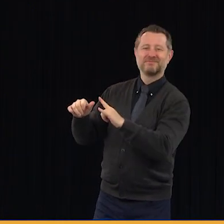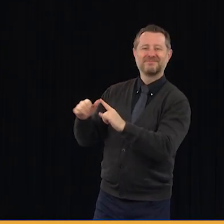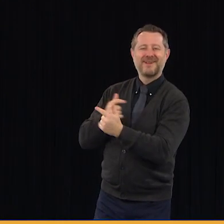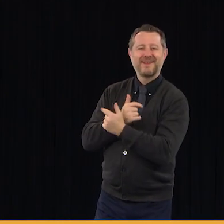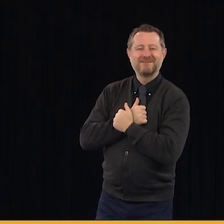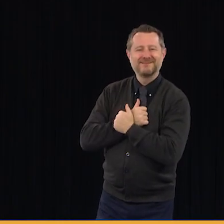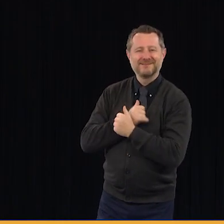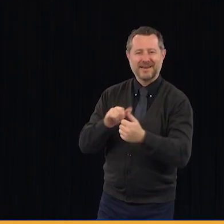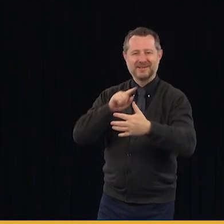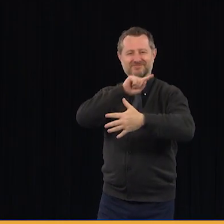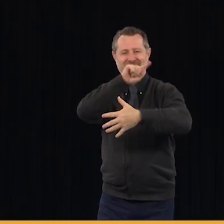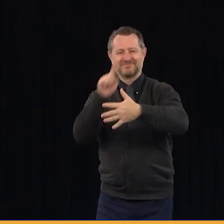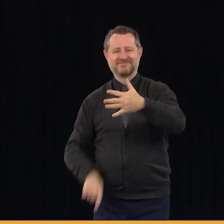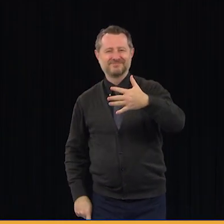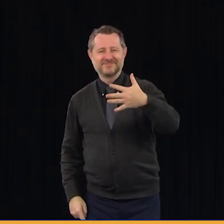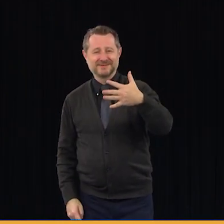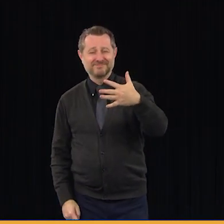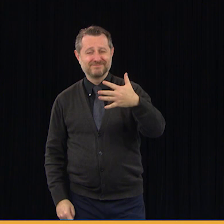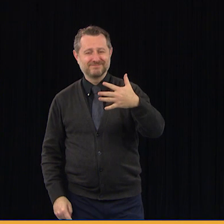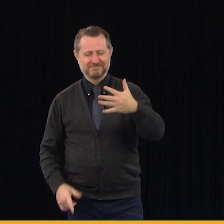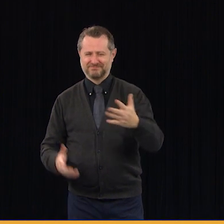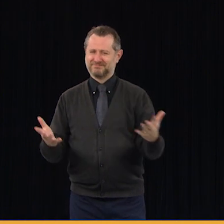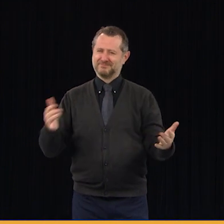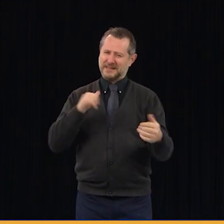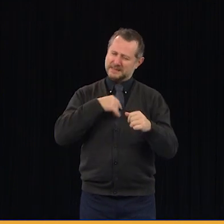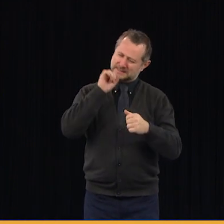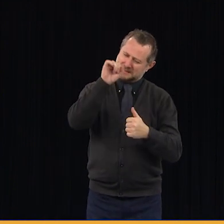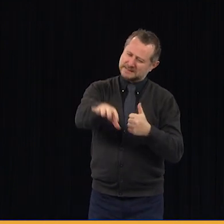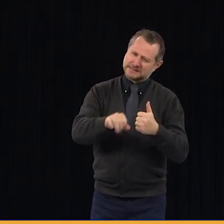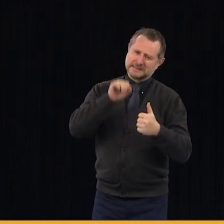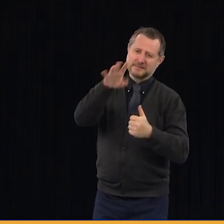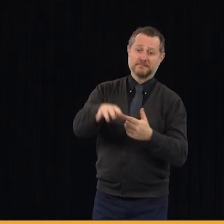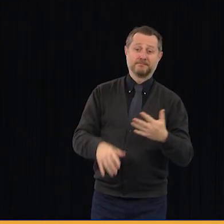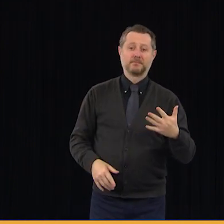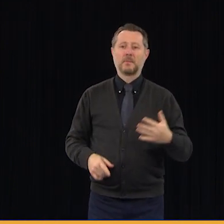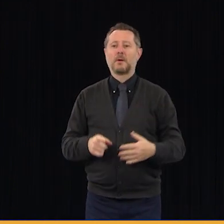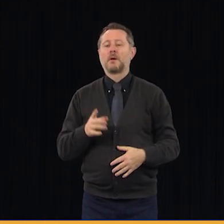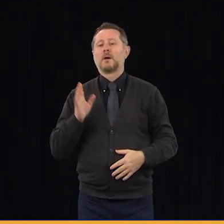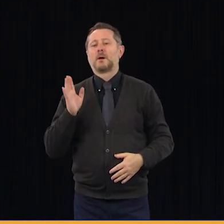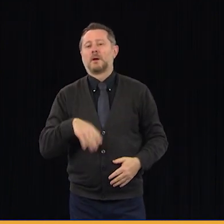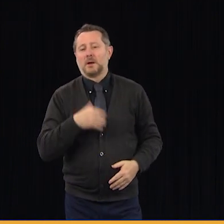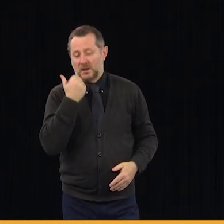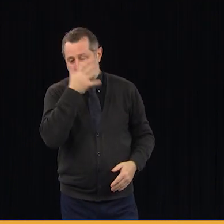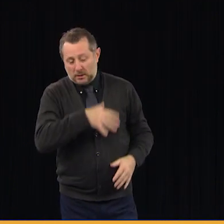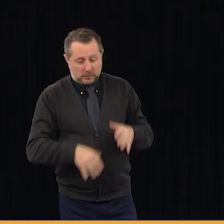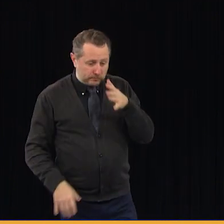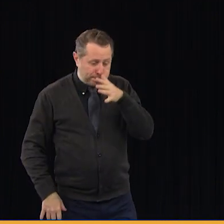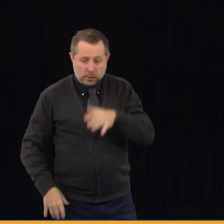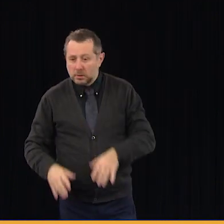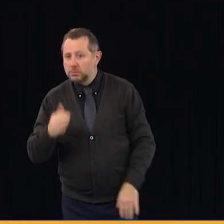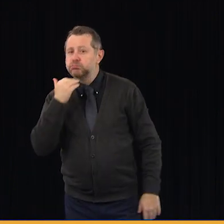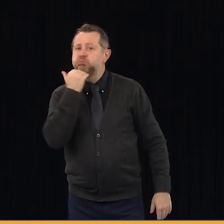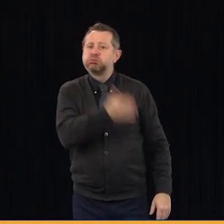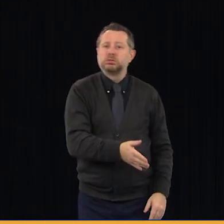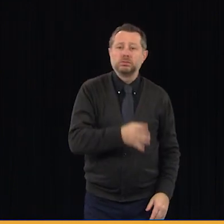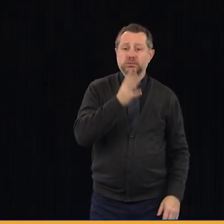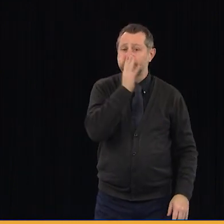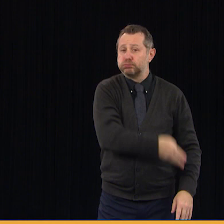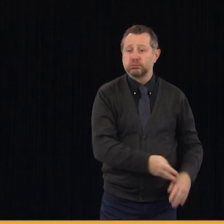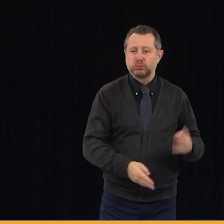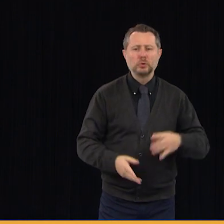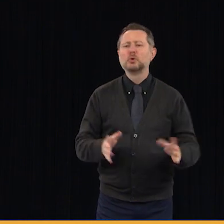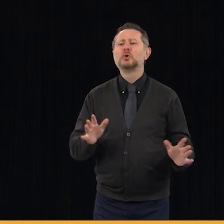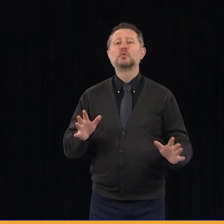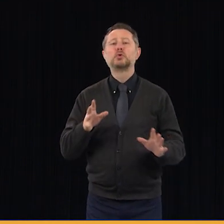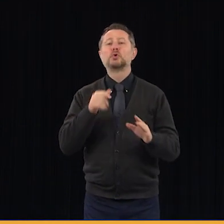about. You want to have reckless disregard for your life? It's not about your life. It's about the healthcare